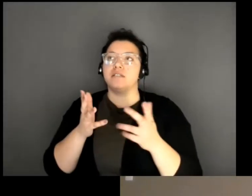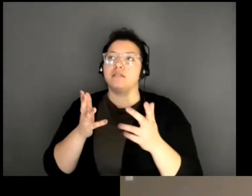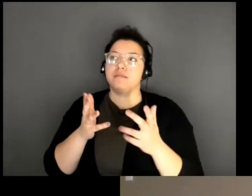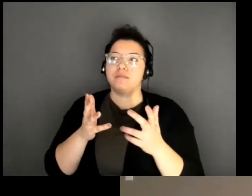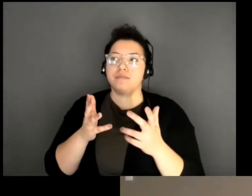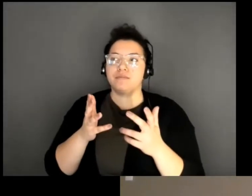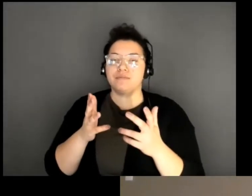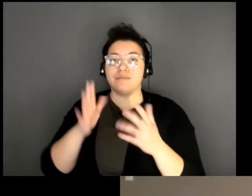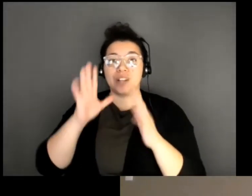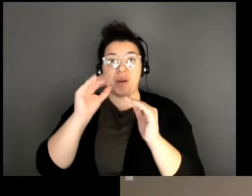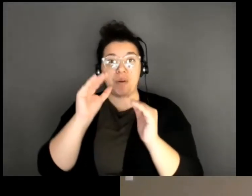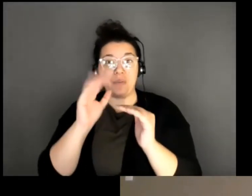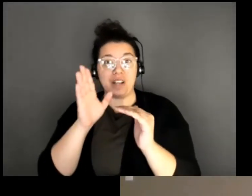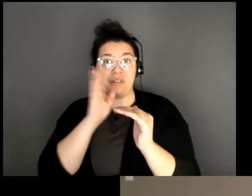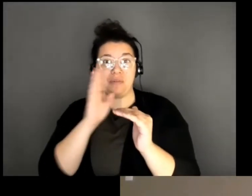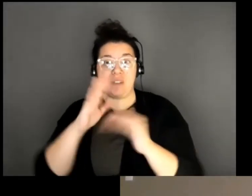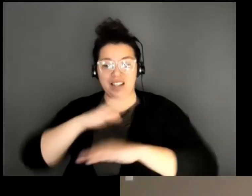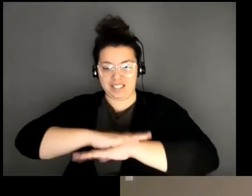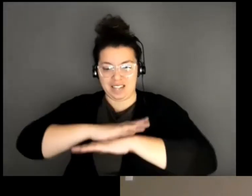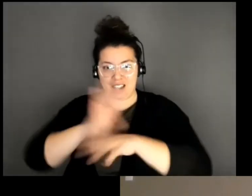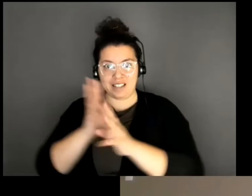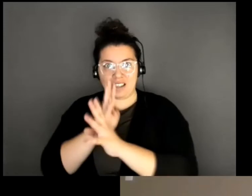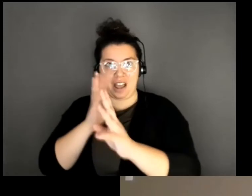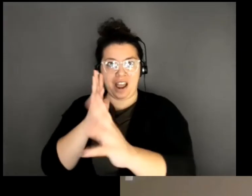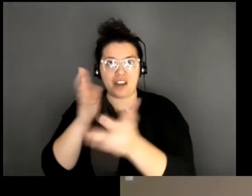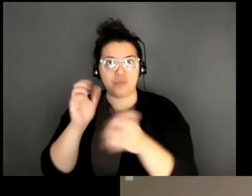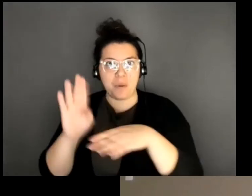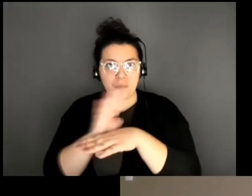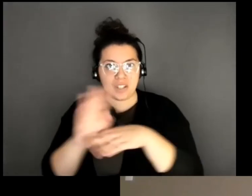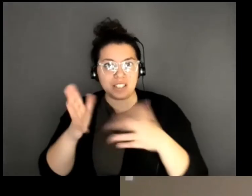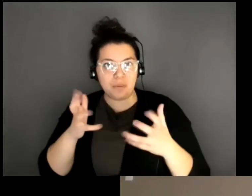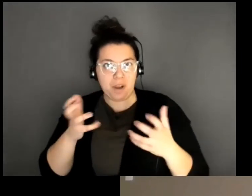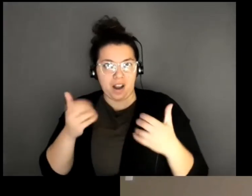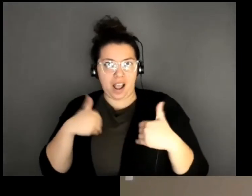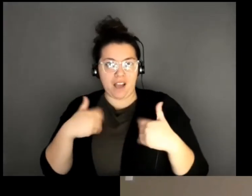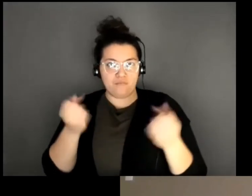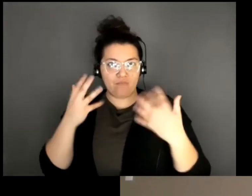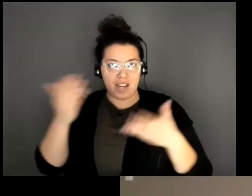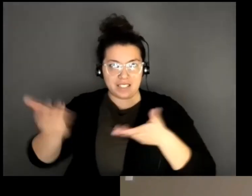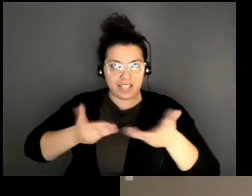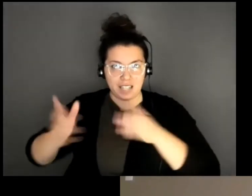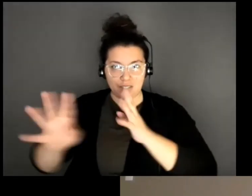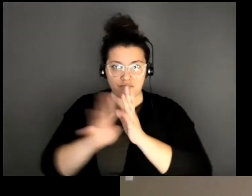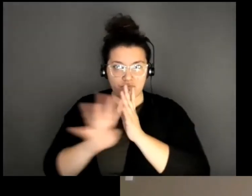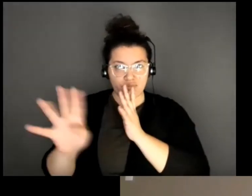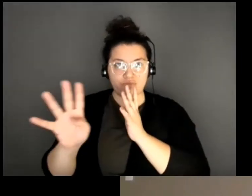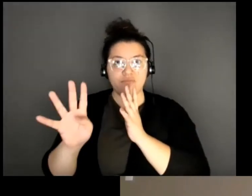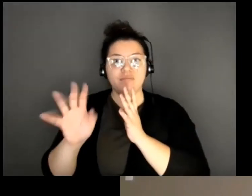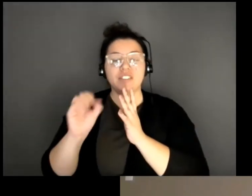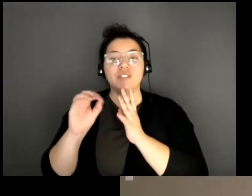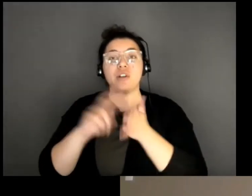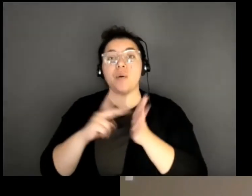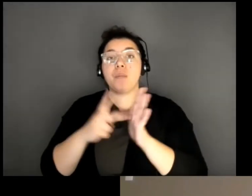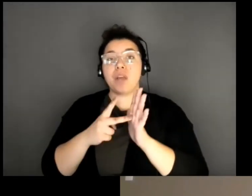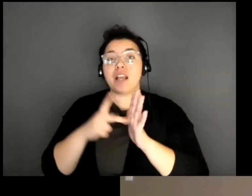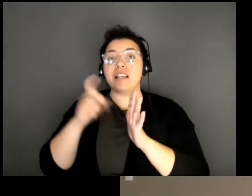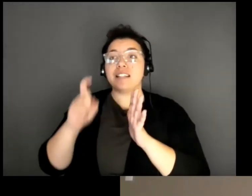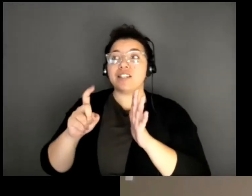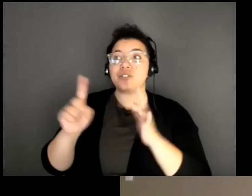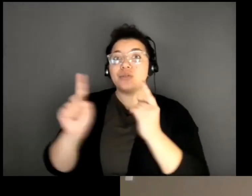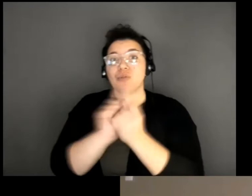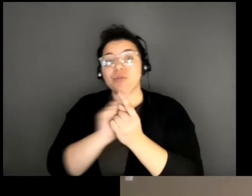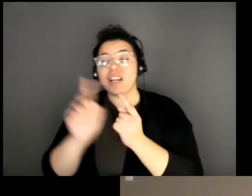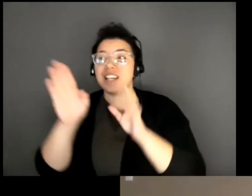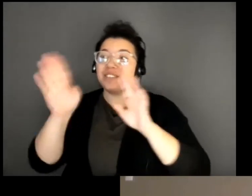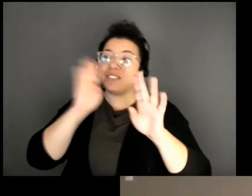line at the front desk. It's busy enough where there's a line. You'll be able to help manage the individuals and the guests in that line, greet them, so on and so